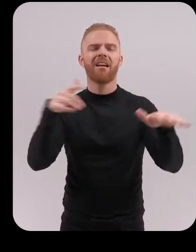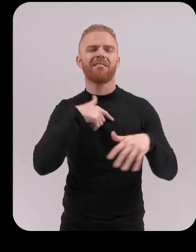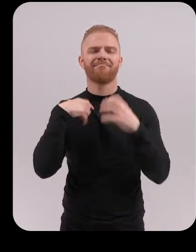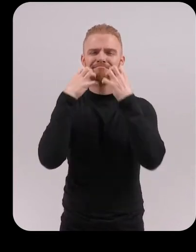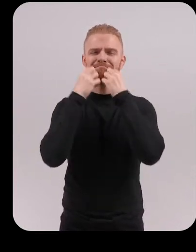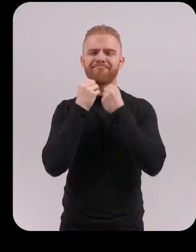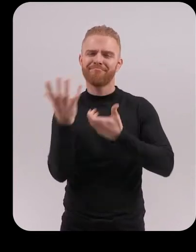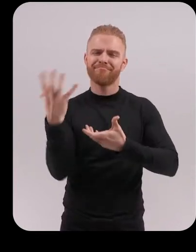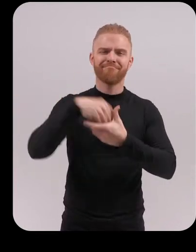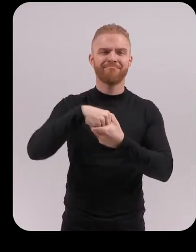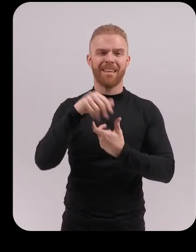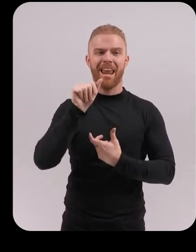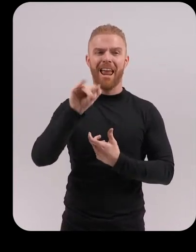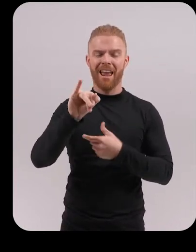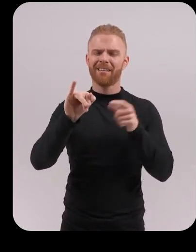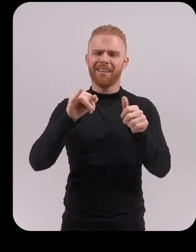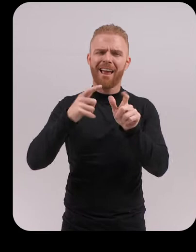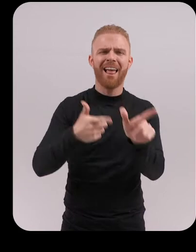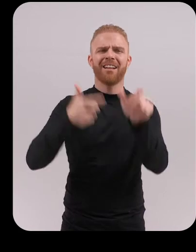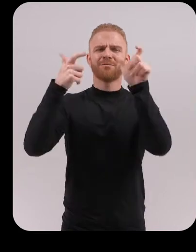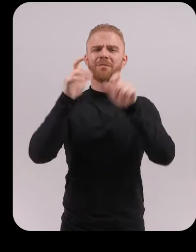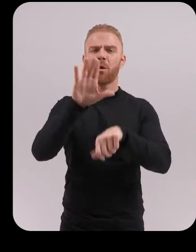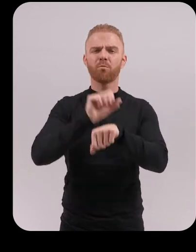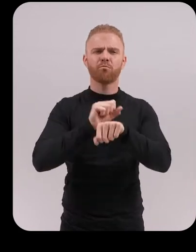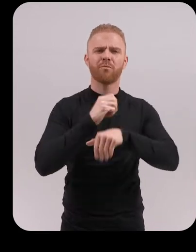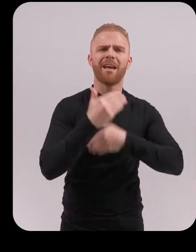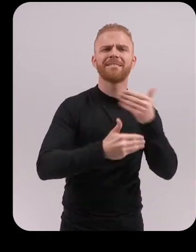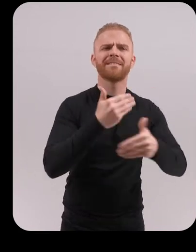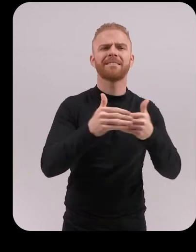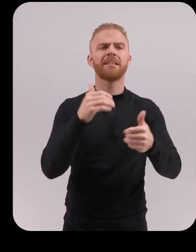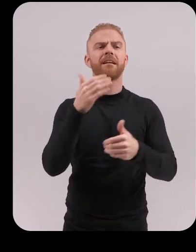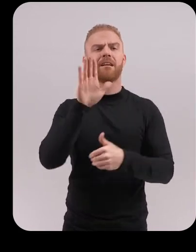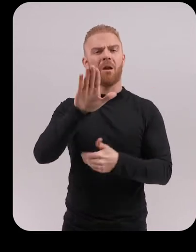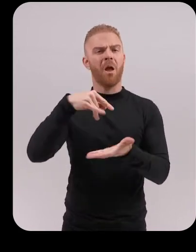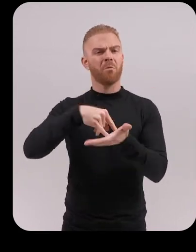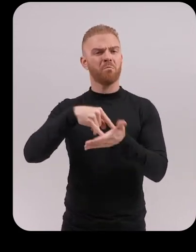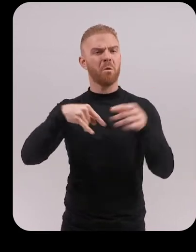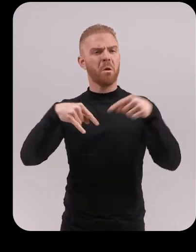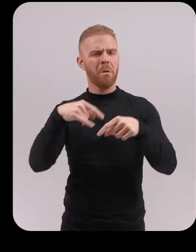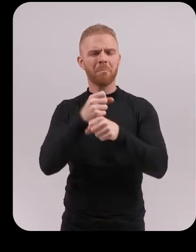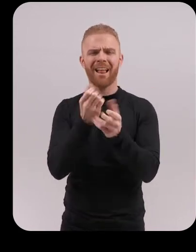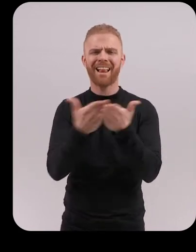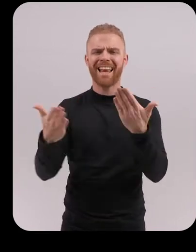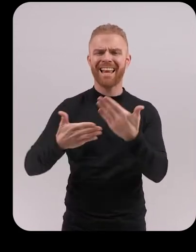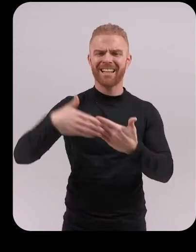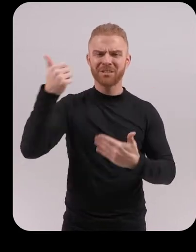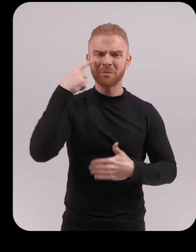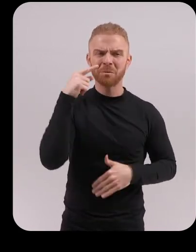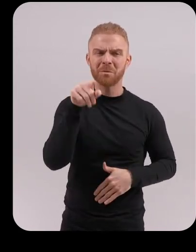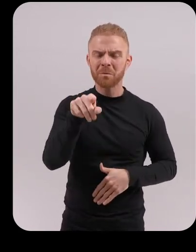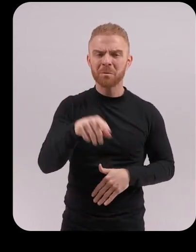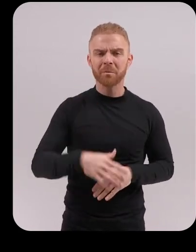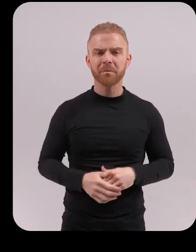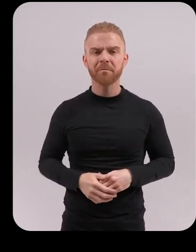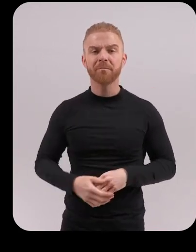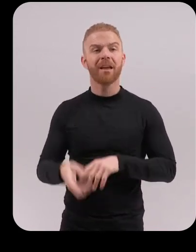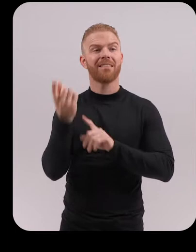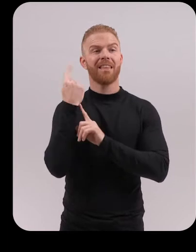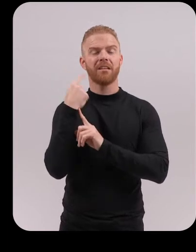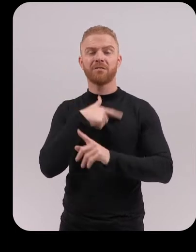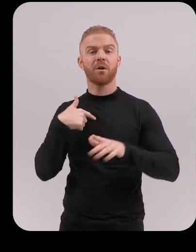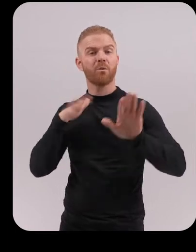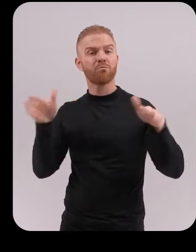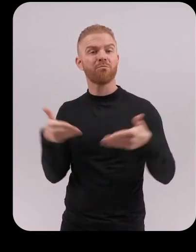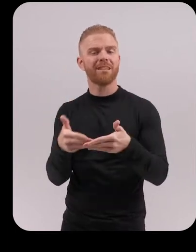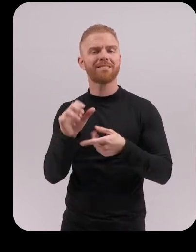incorporating AI to accelerate your productivity on Android to make things easier for you. Last year,